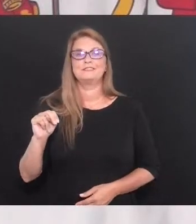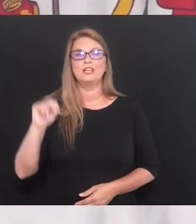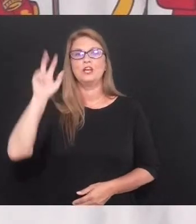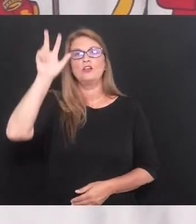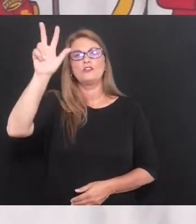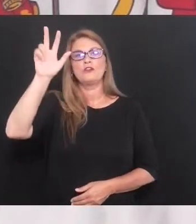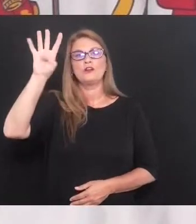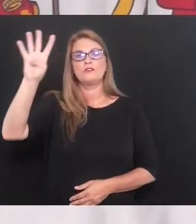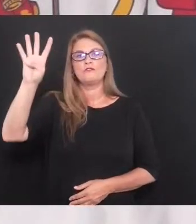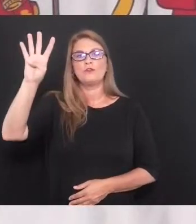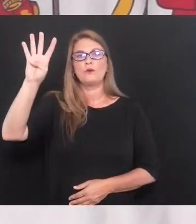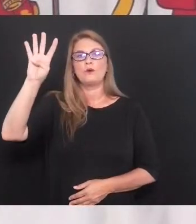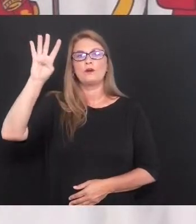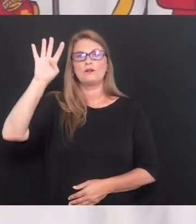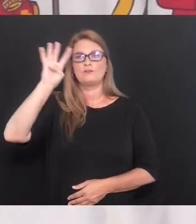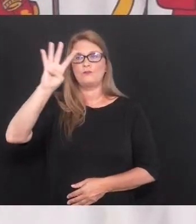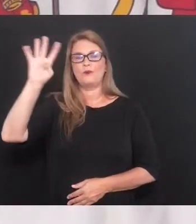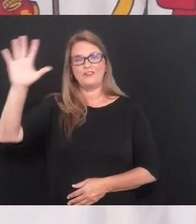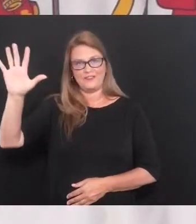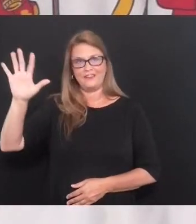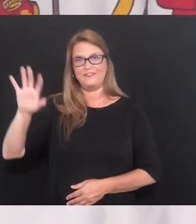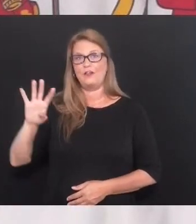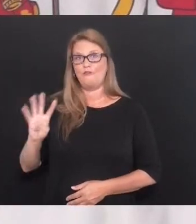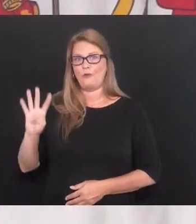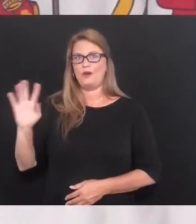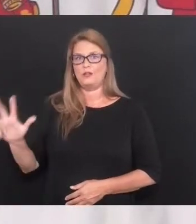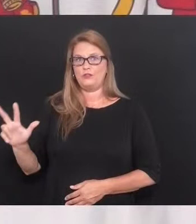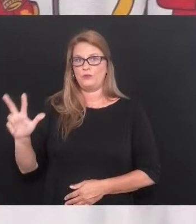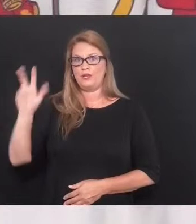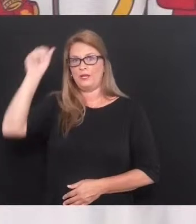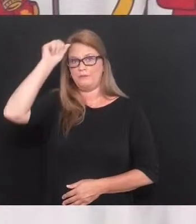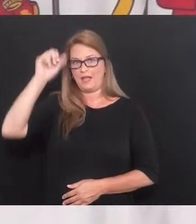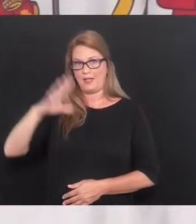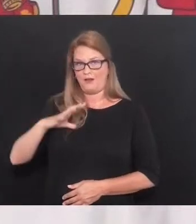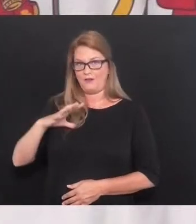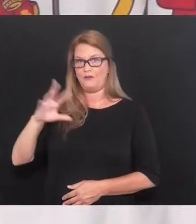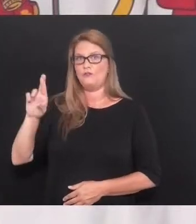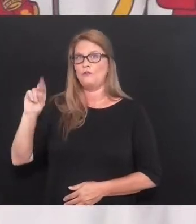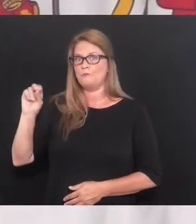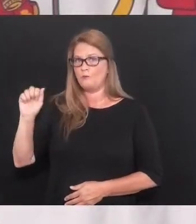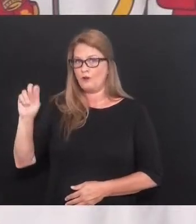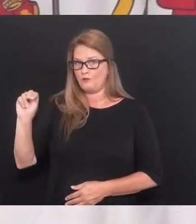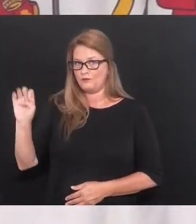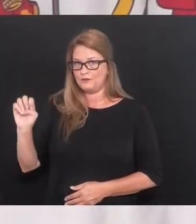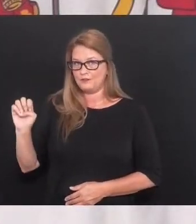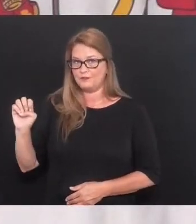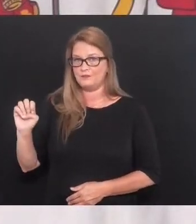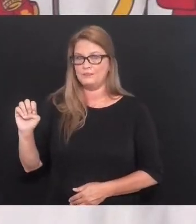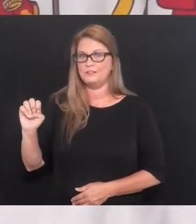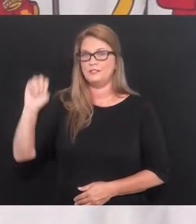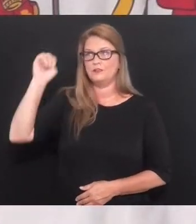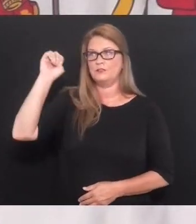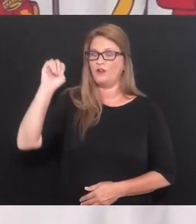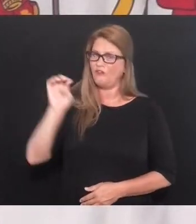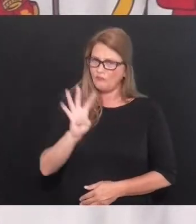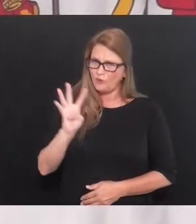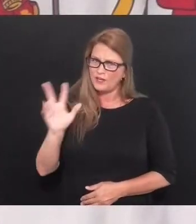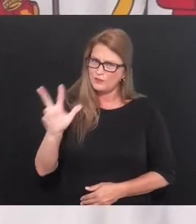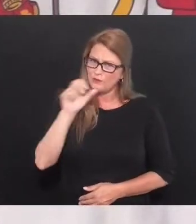The 3,445th death, a 43-year-old male from Roane County. 43 years